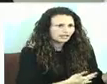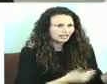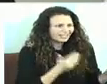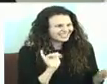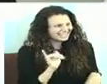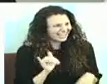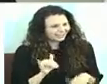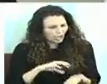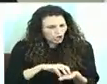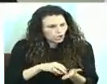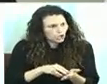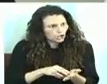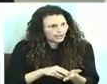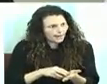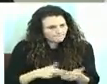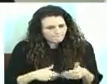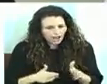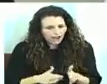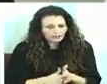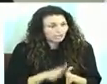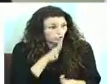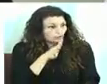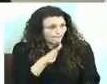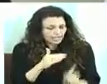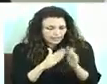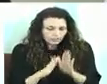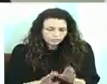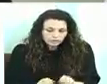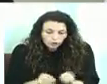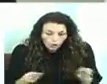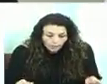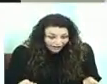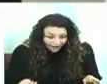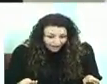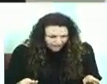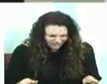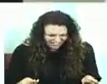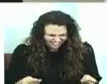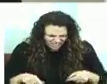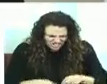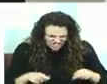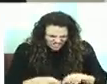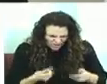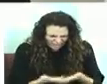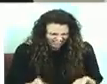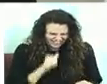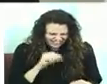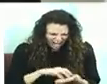your grandmother's house, and when you open it, it's a bunch of sewing materials.